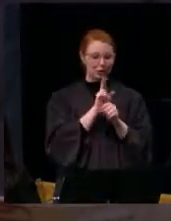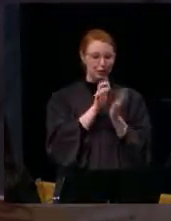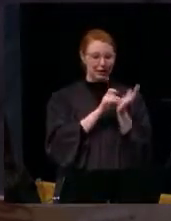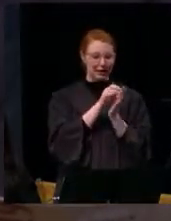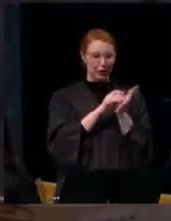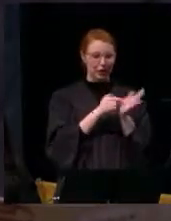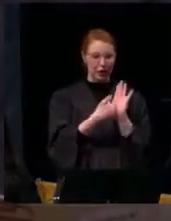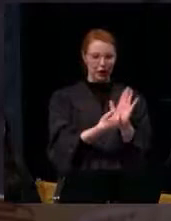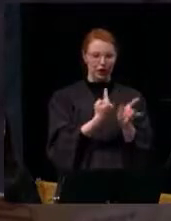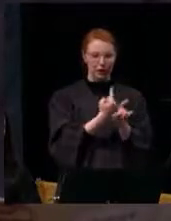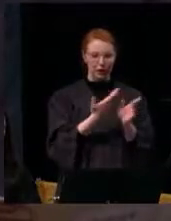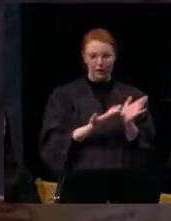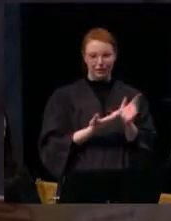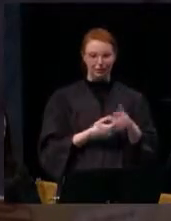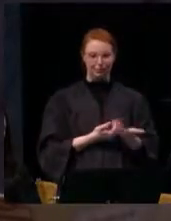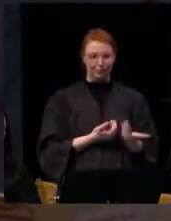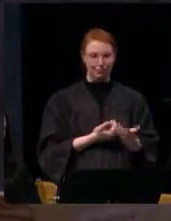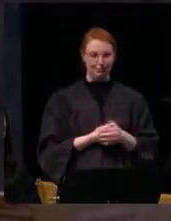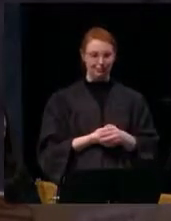accurate result.